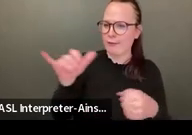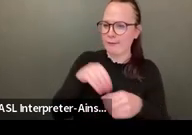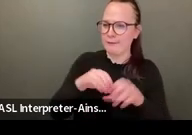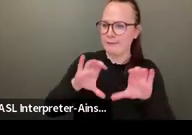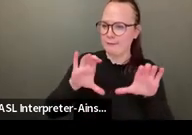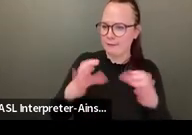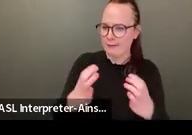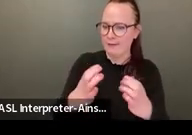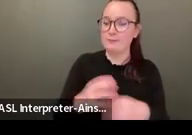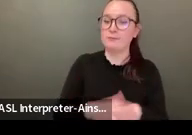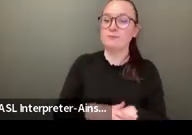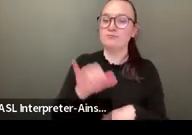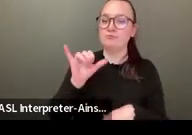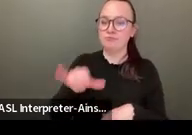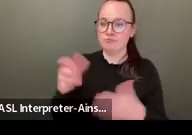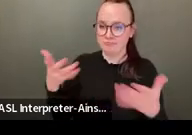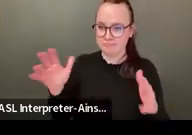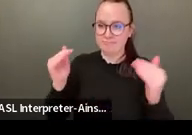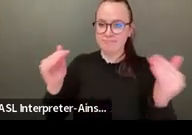4B.